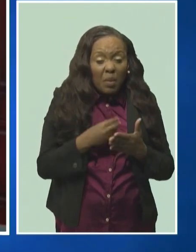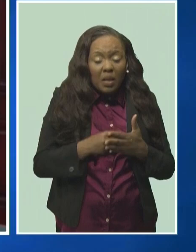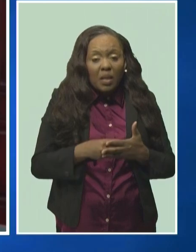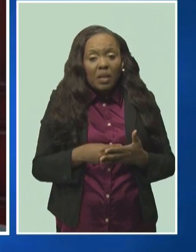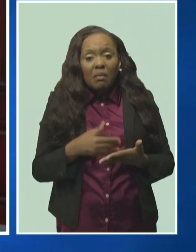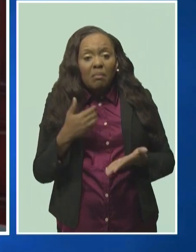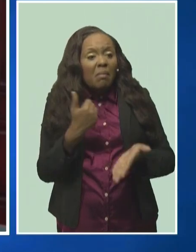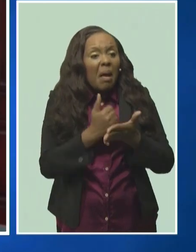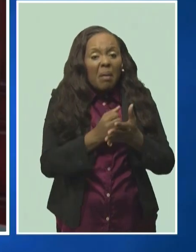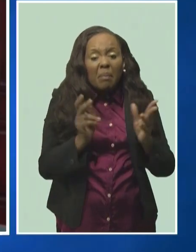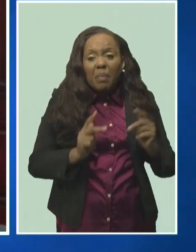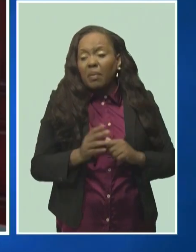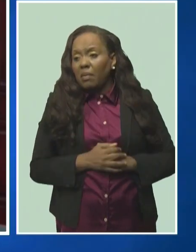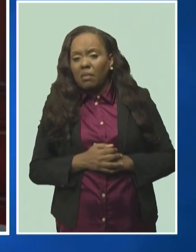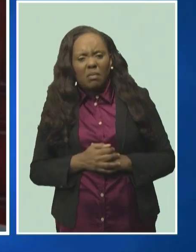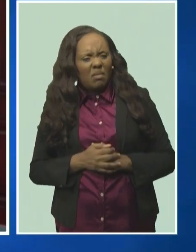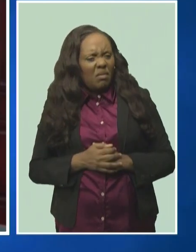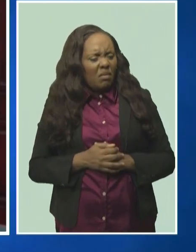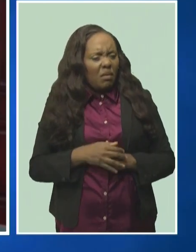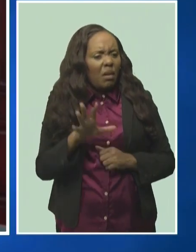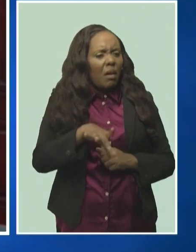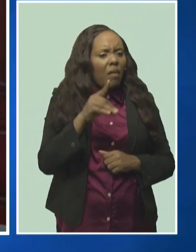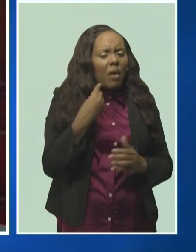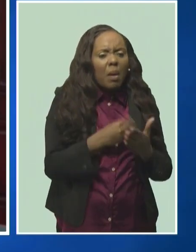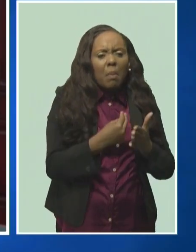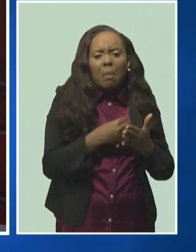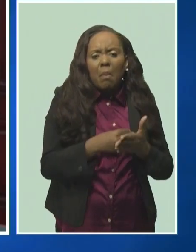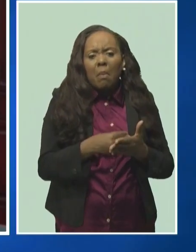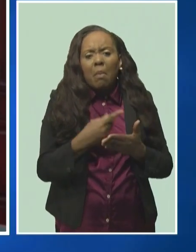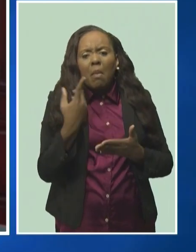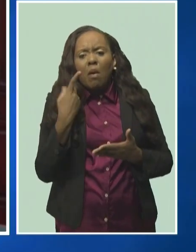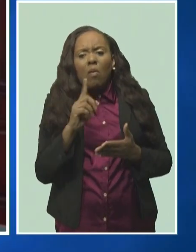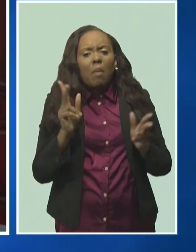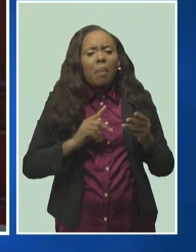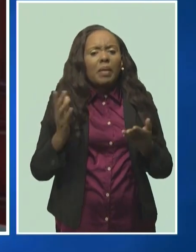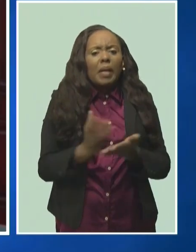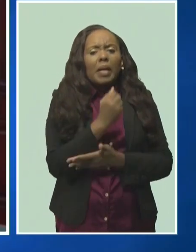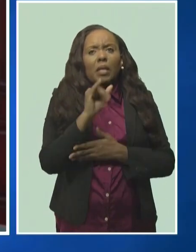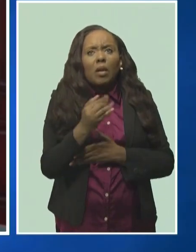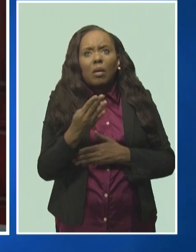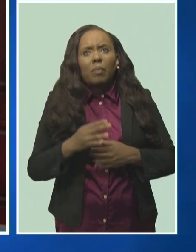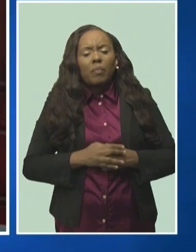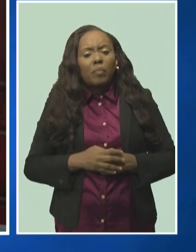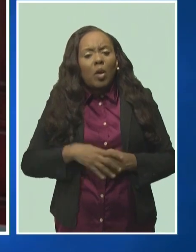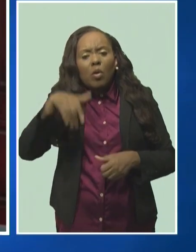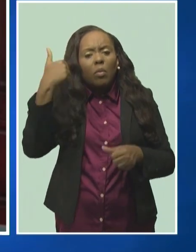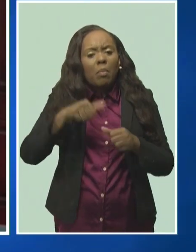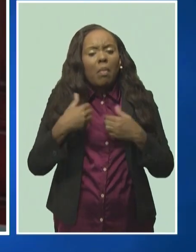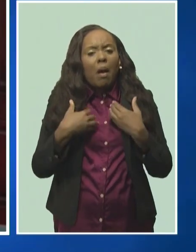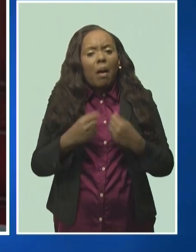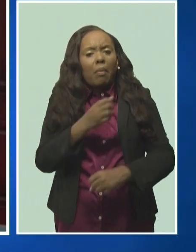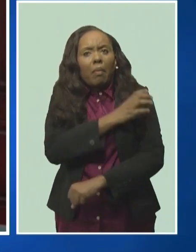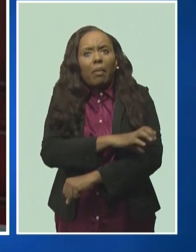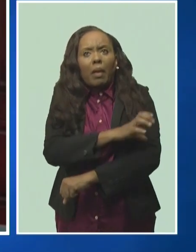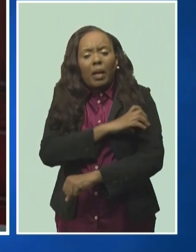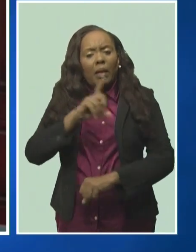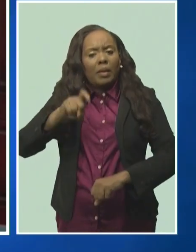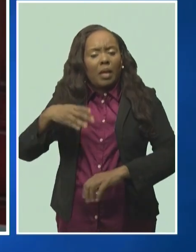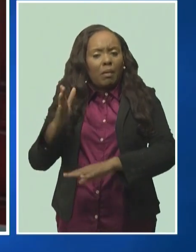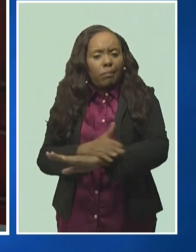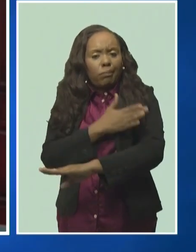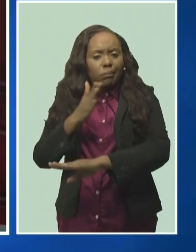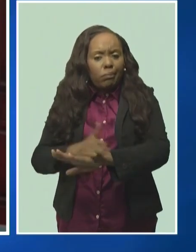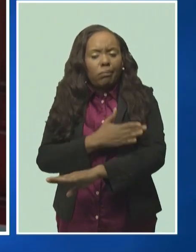some jobs and put some food on the table? What were you going to do when the health clinic system needed refurbishing